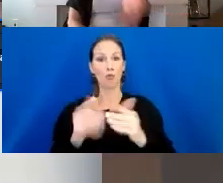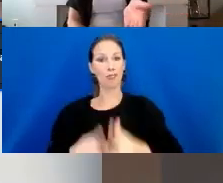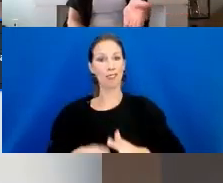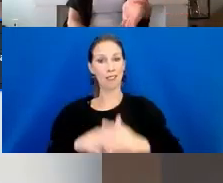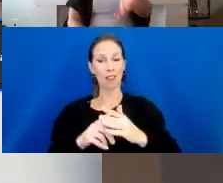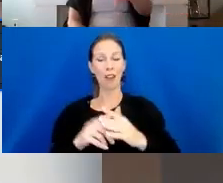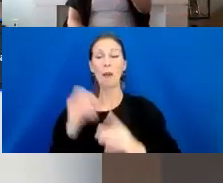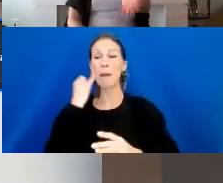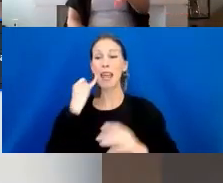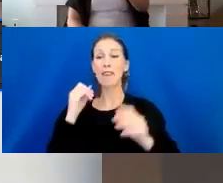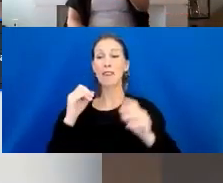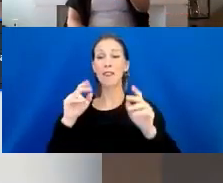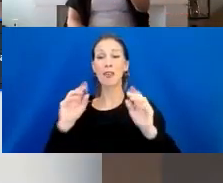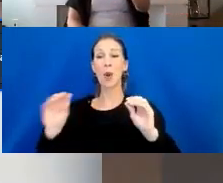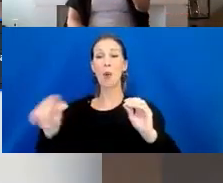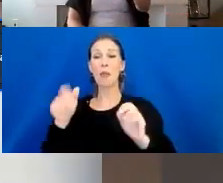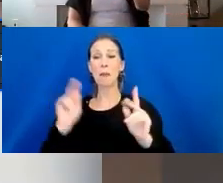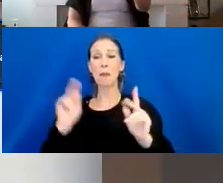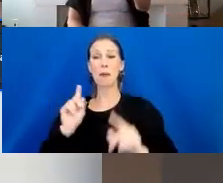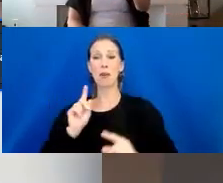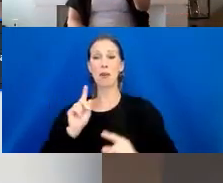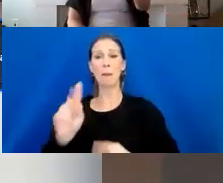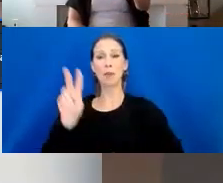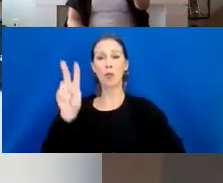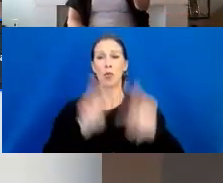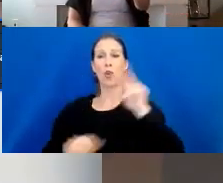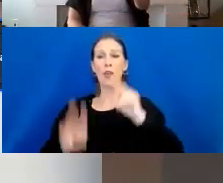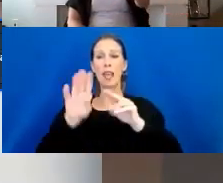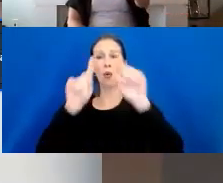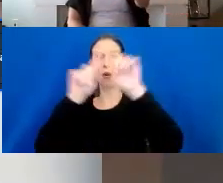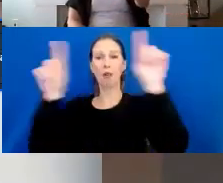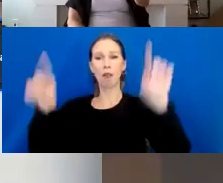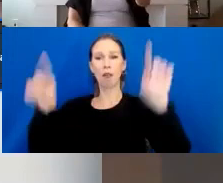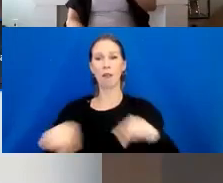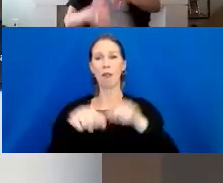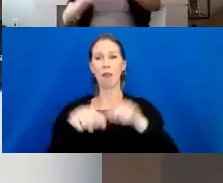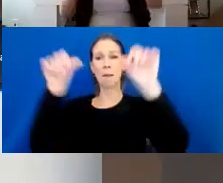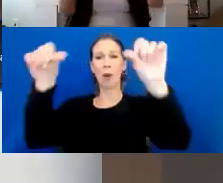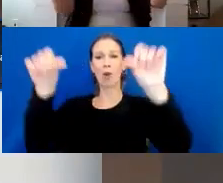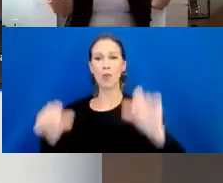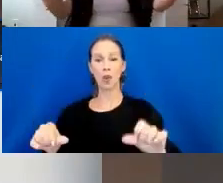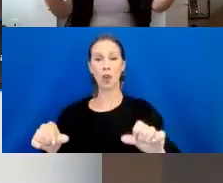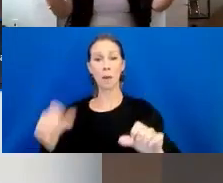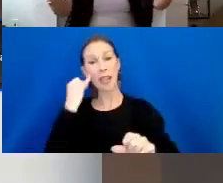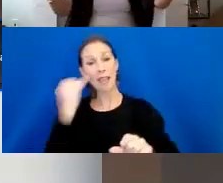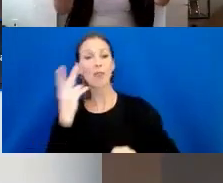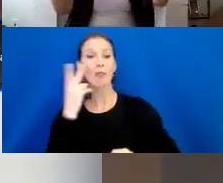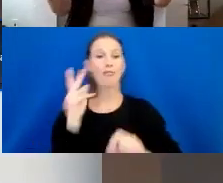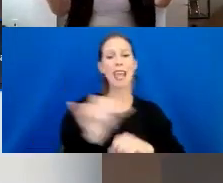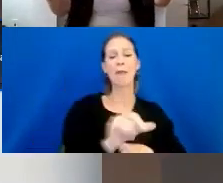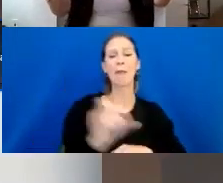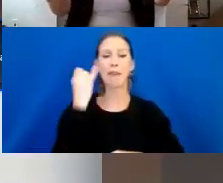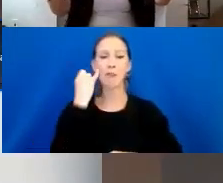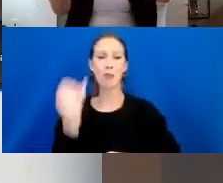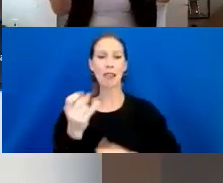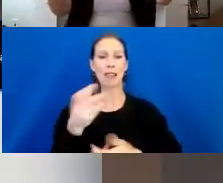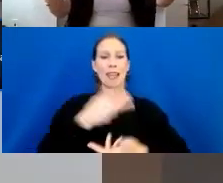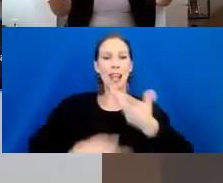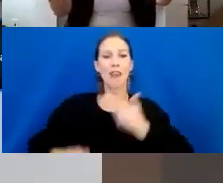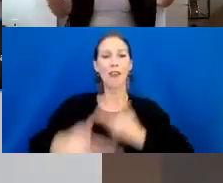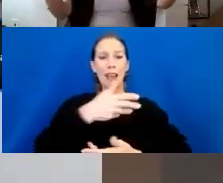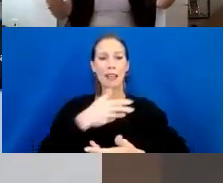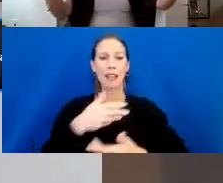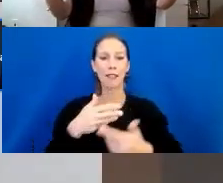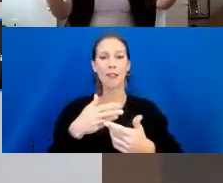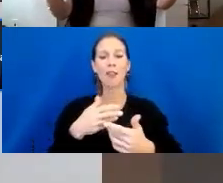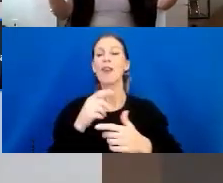to your poster. If you use the interactive presentation, someone will be able to see all of your pieces